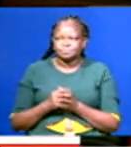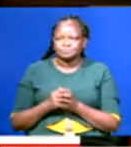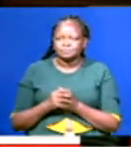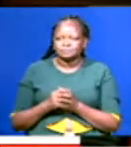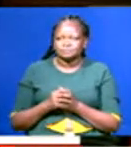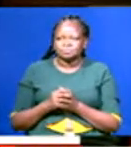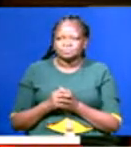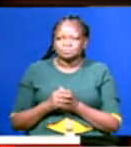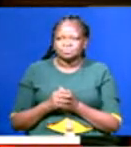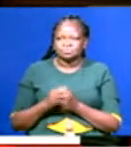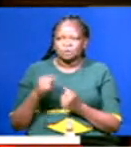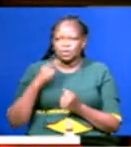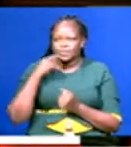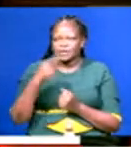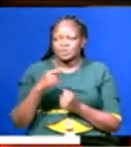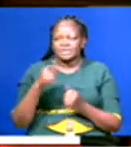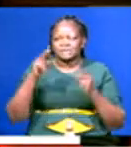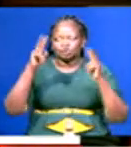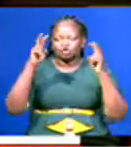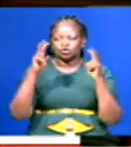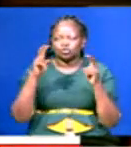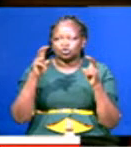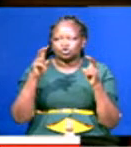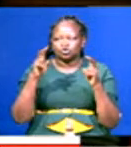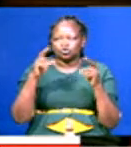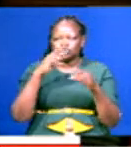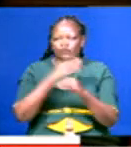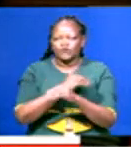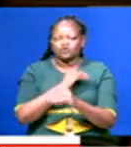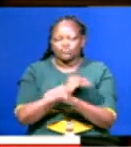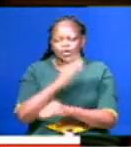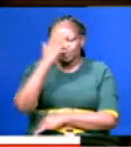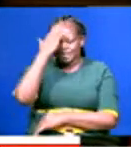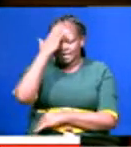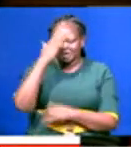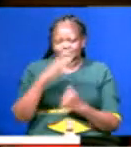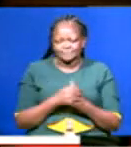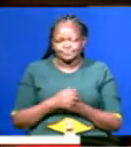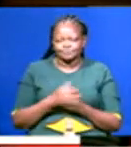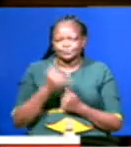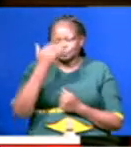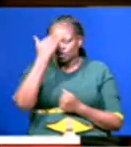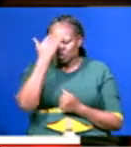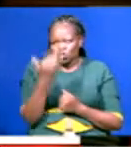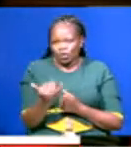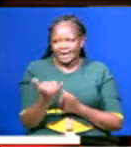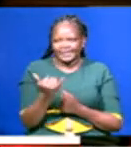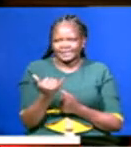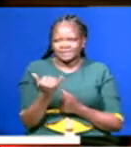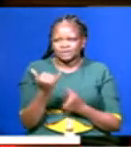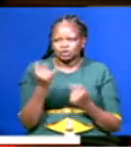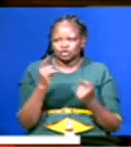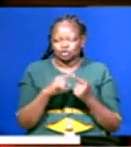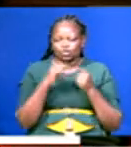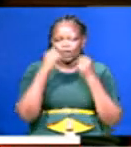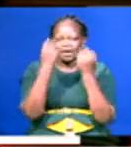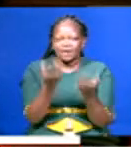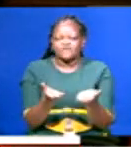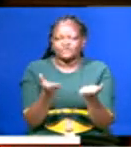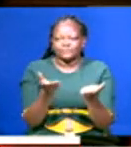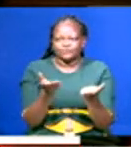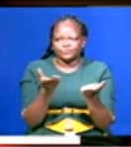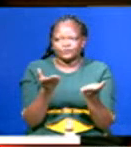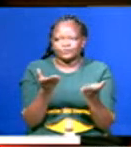I will mention this matter virtually on Monday so as grant the respondent